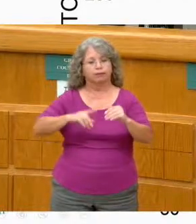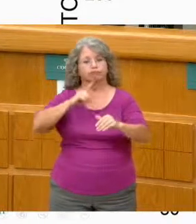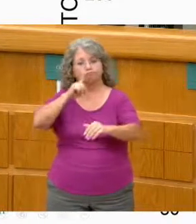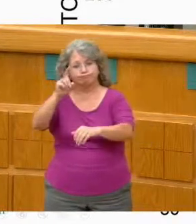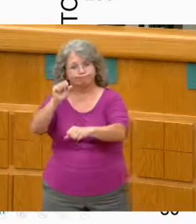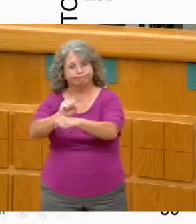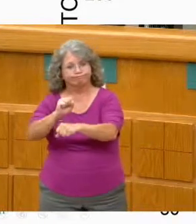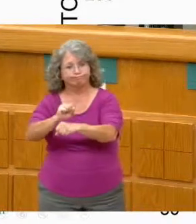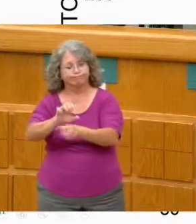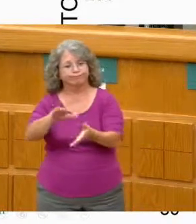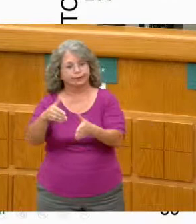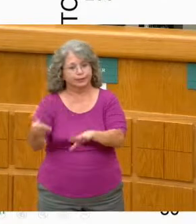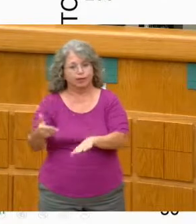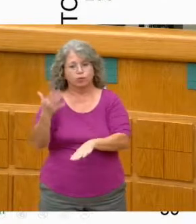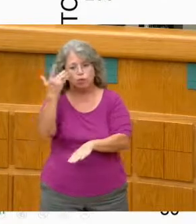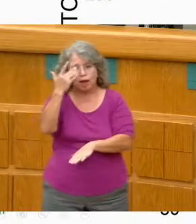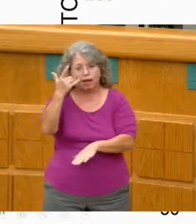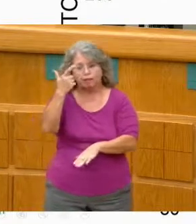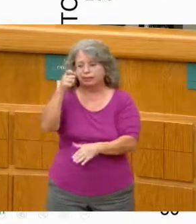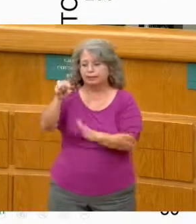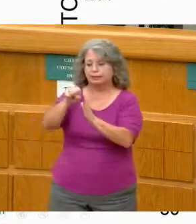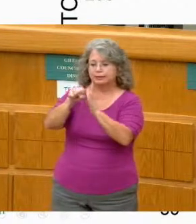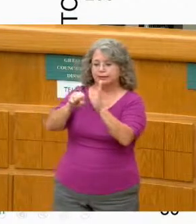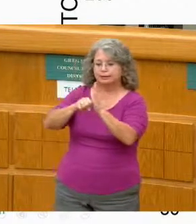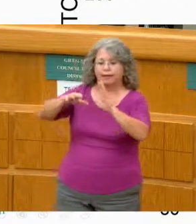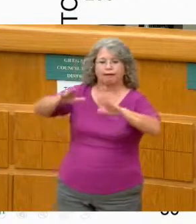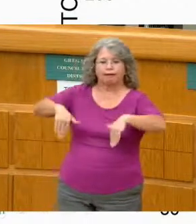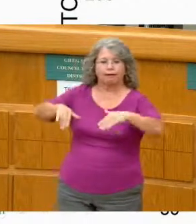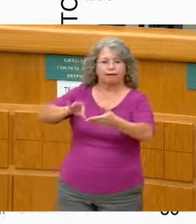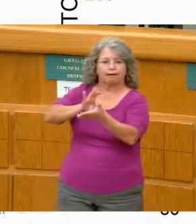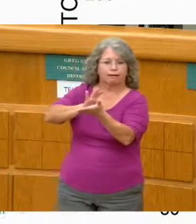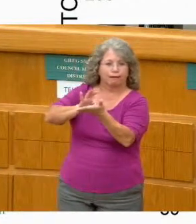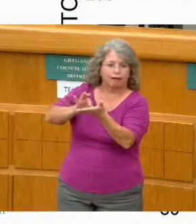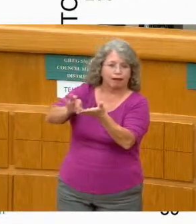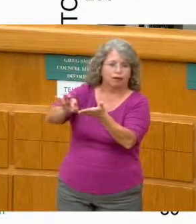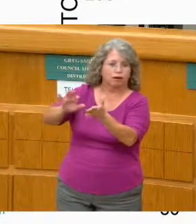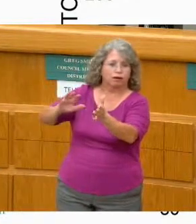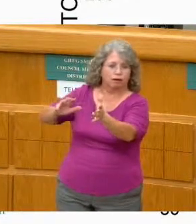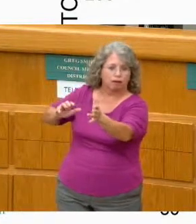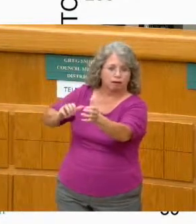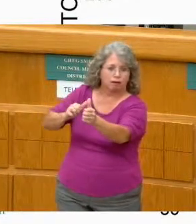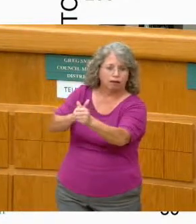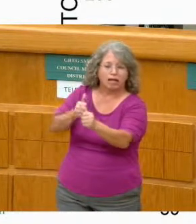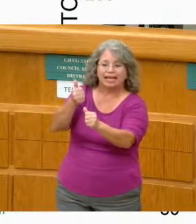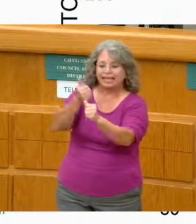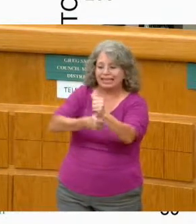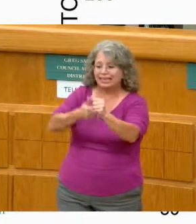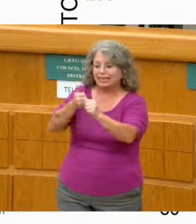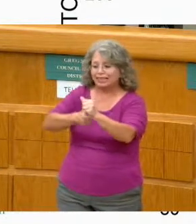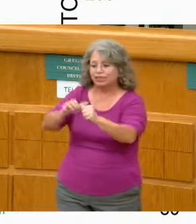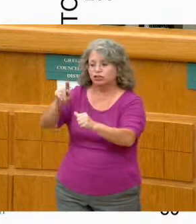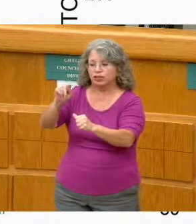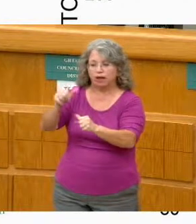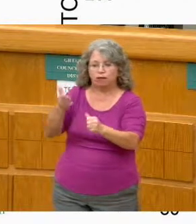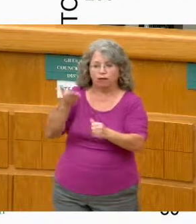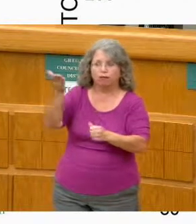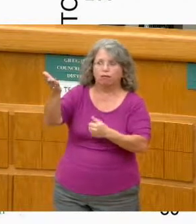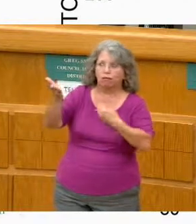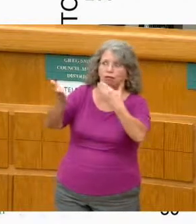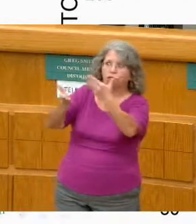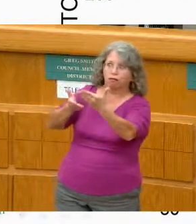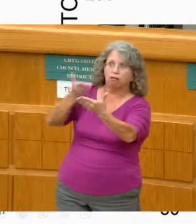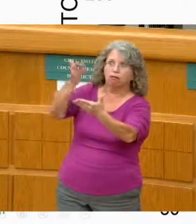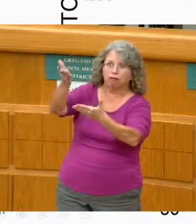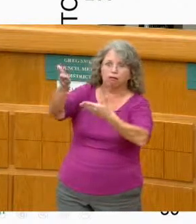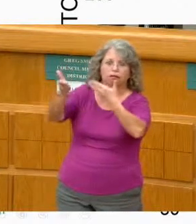have actually died. And the reason why is because the state hasn't counted them yet. There's a stack of death certificates from each county that they need